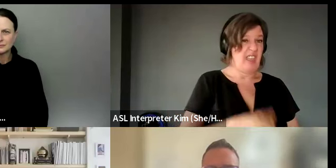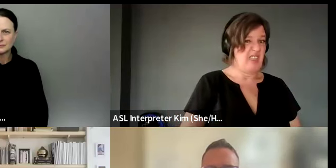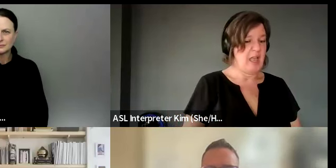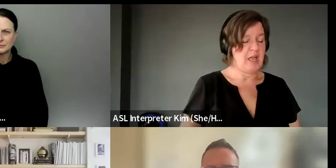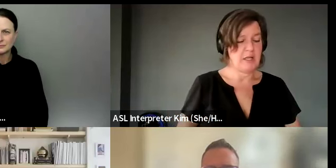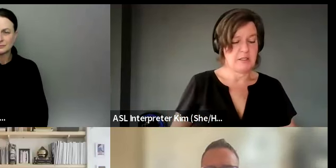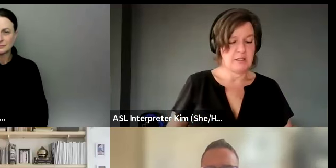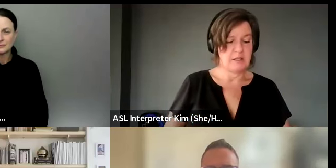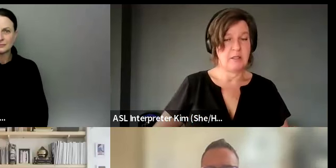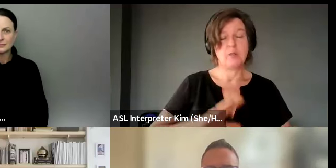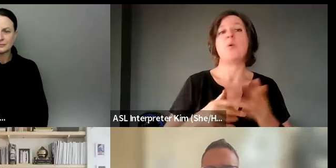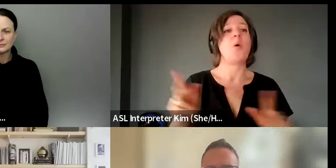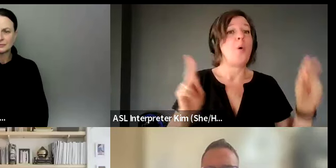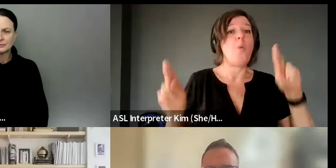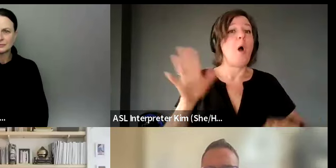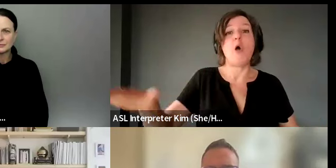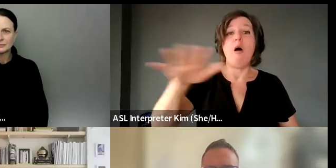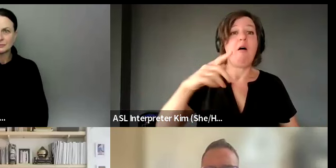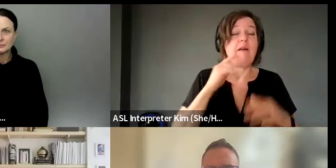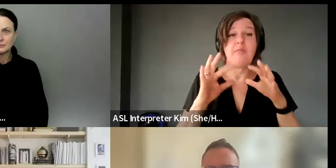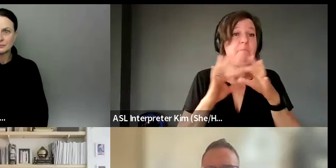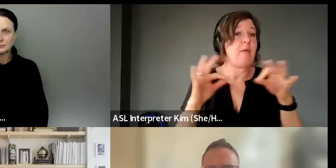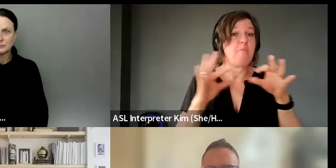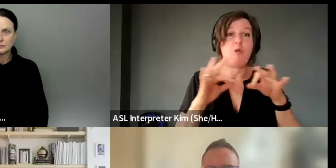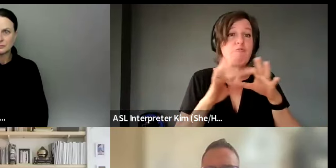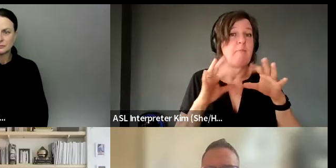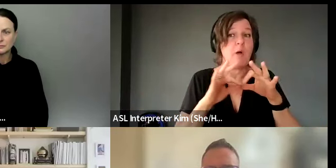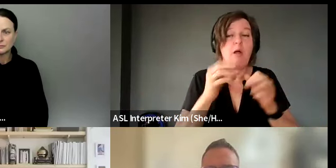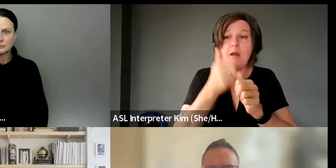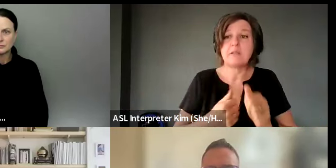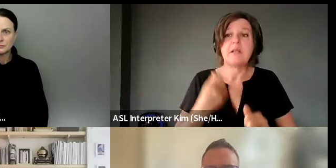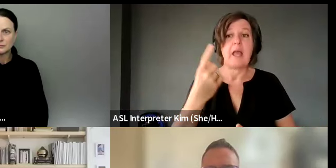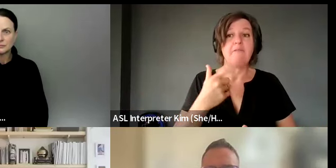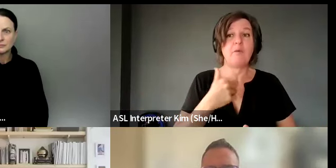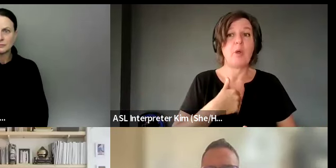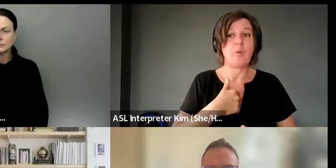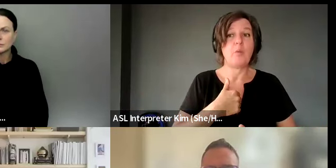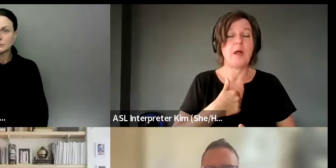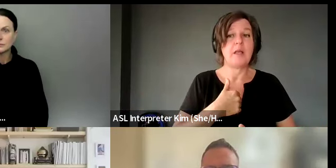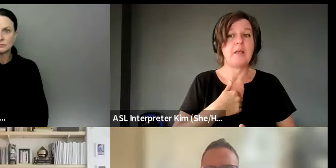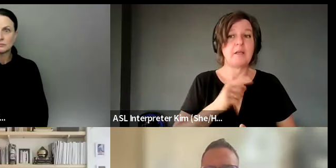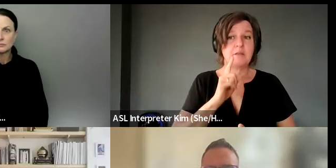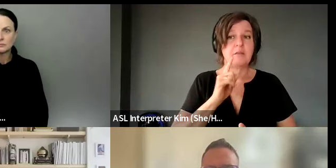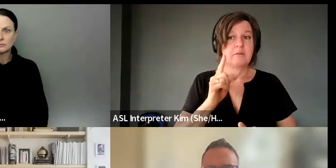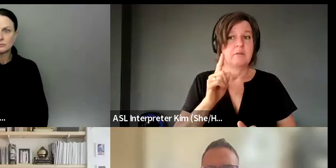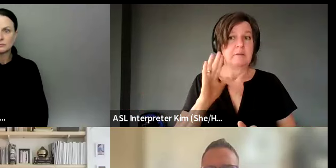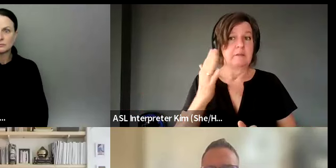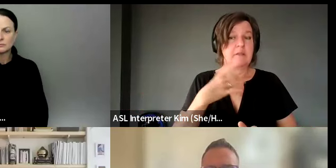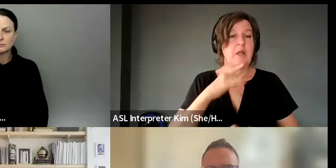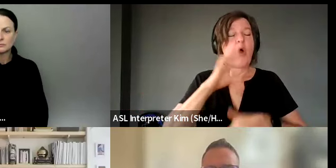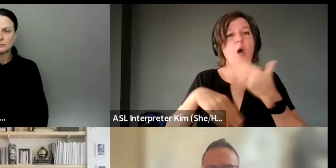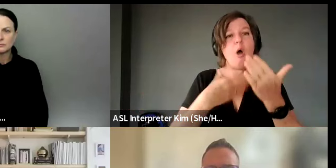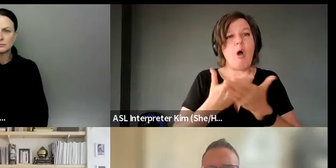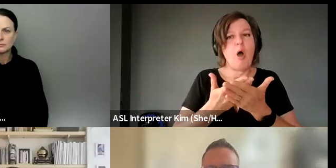what all the people we met, what all the people we talked, everyone really felt good. And like all of the posts that went